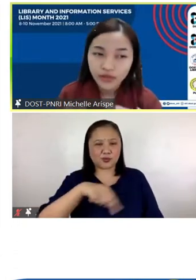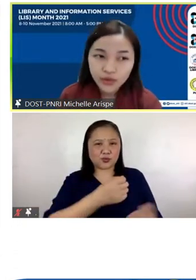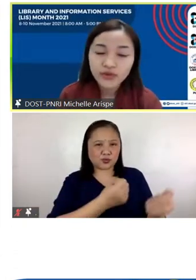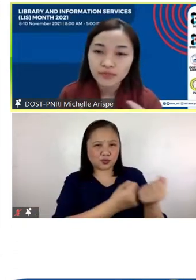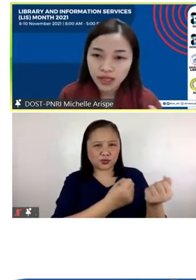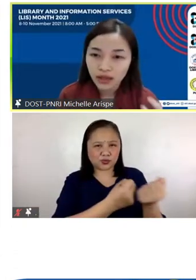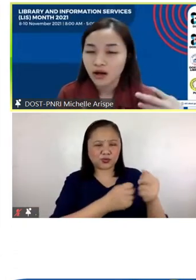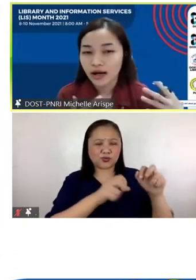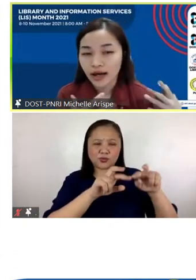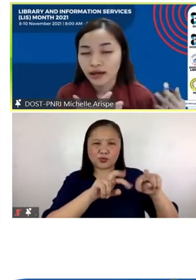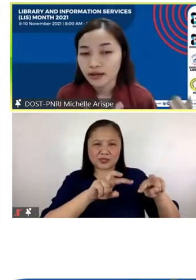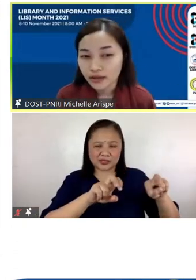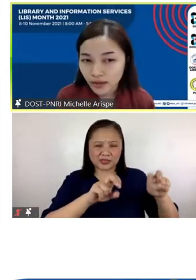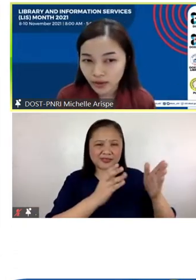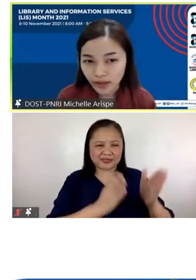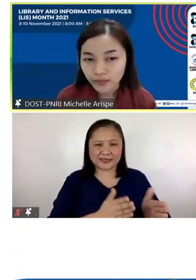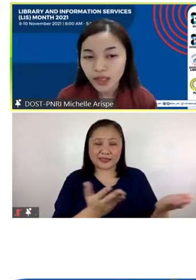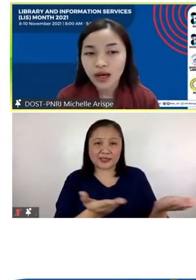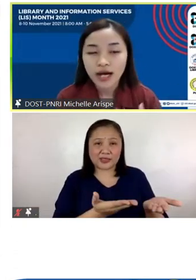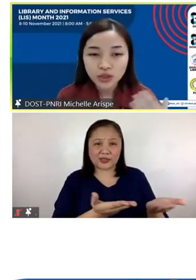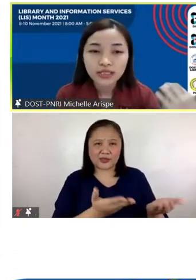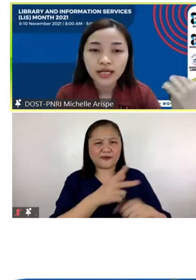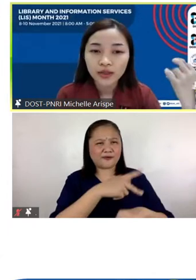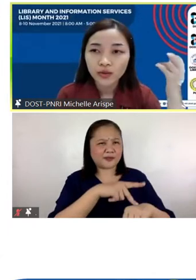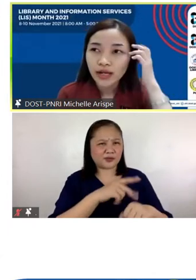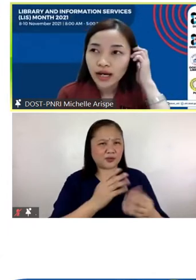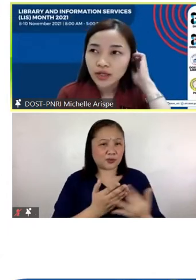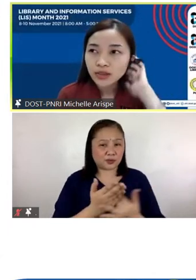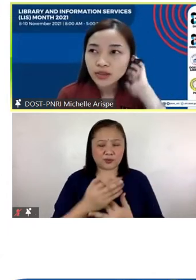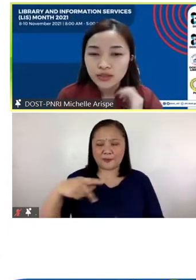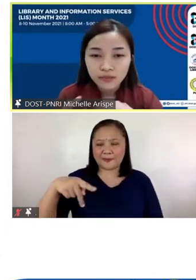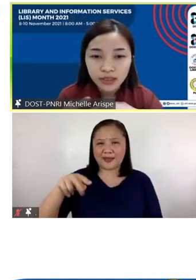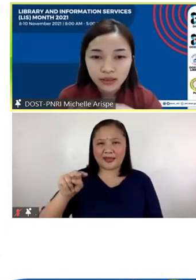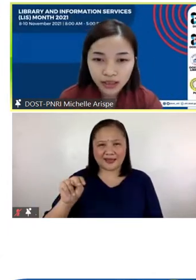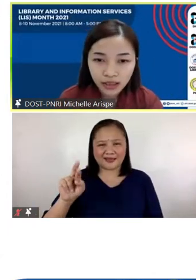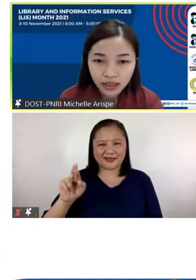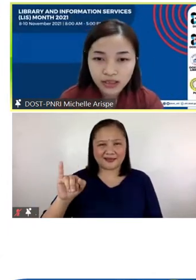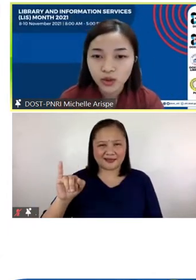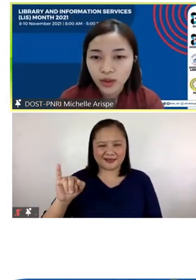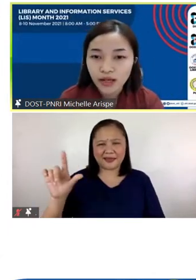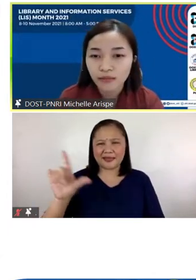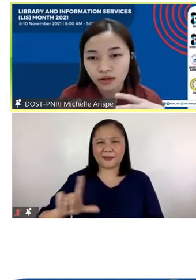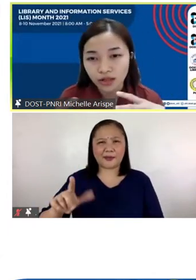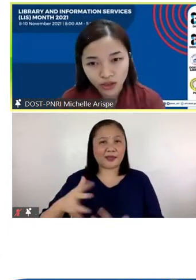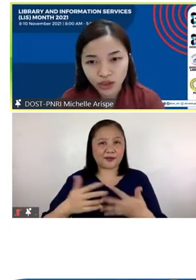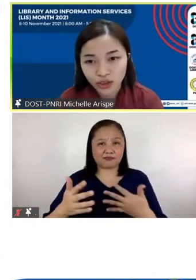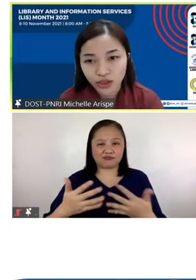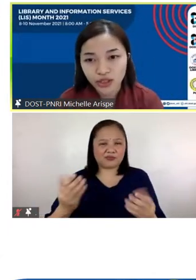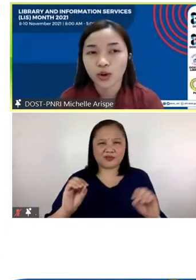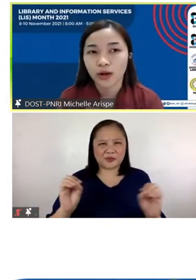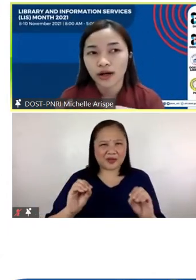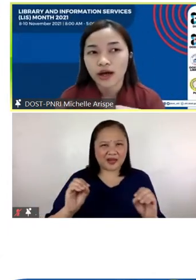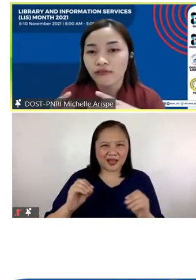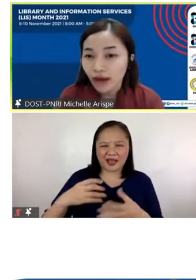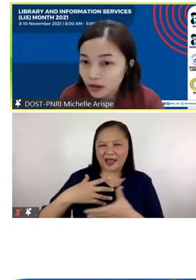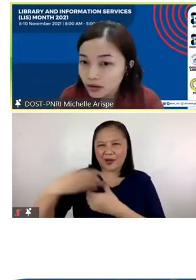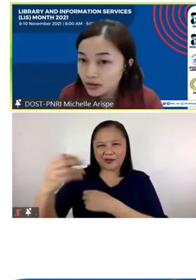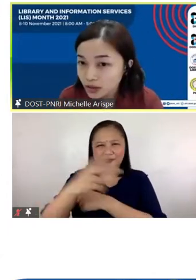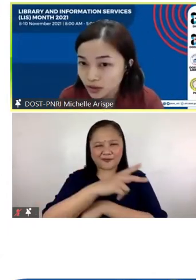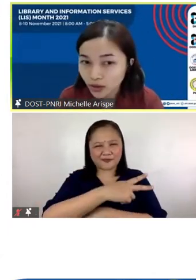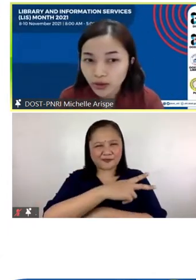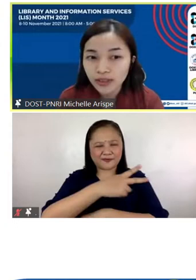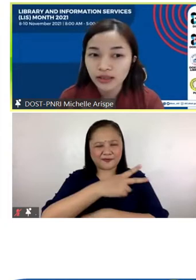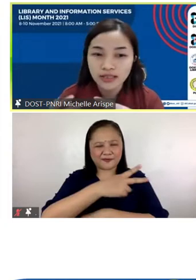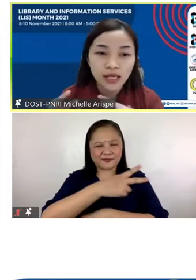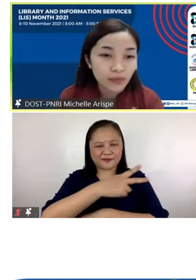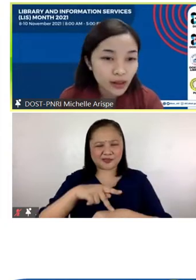Pilipinas through the PNRI library. Actually, kahit wala kayo dito sa Pilipinas, kunwari may researchers or